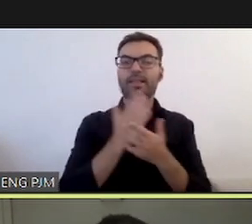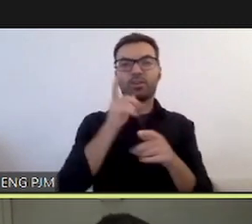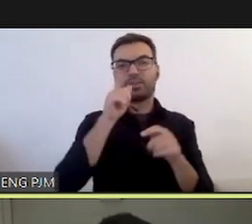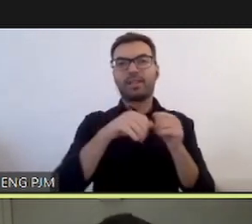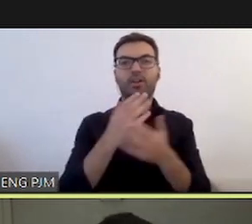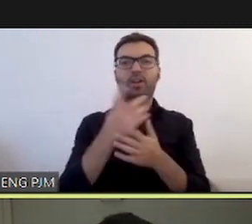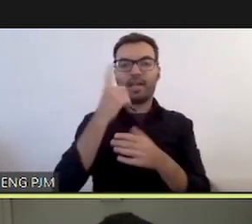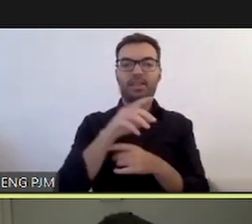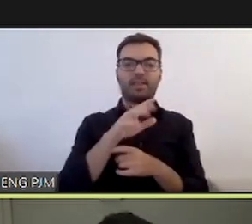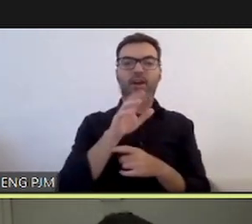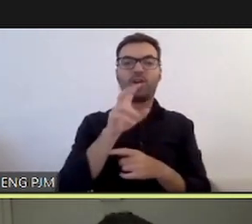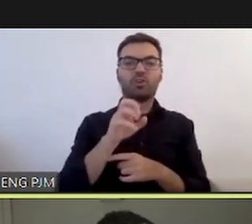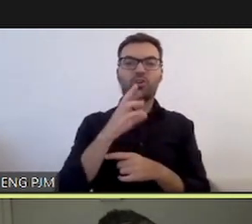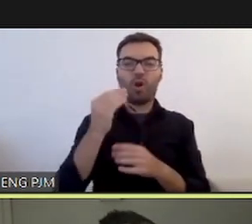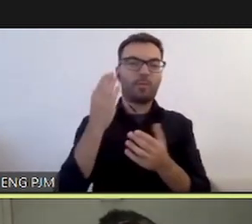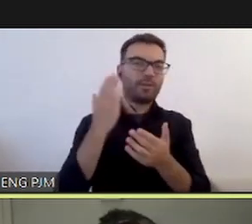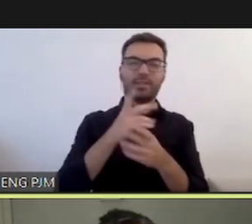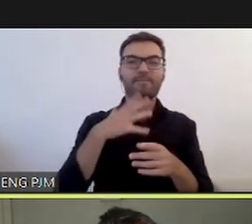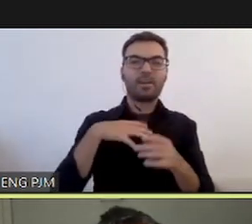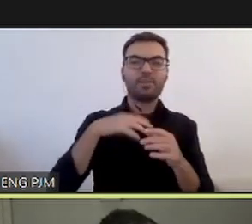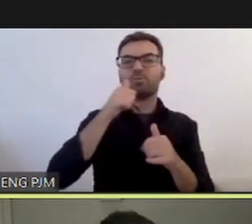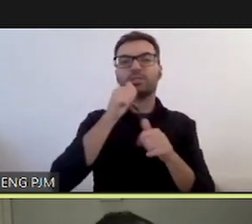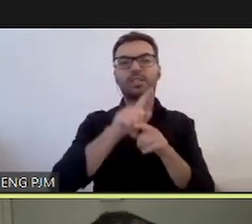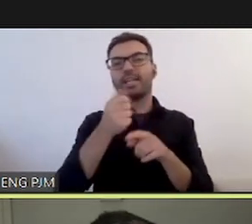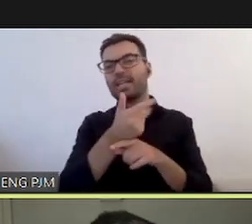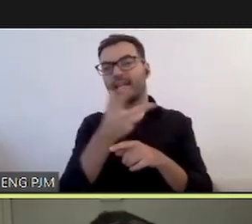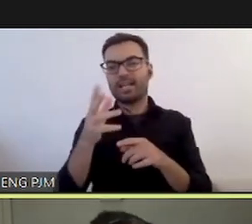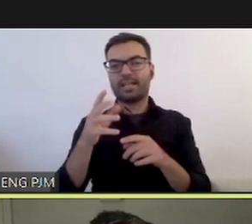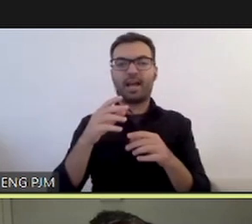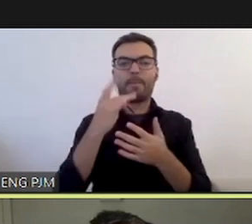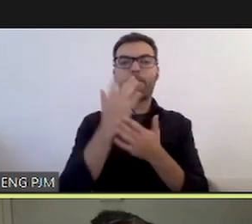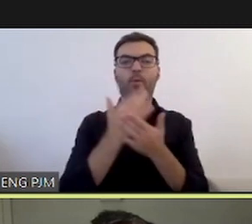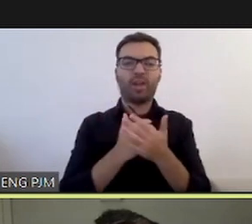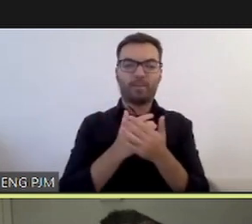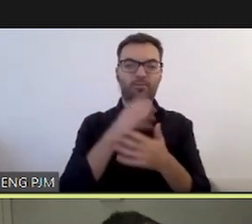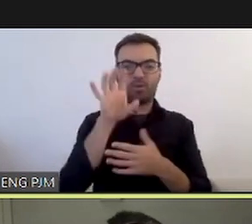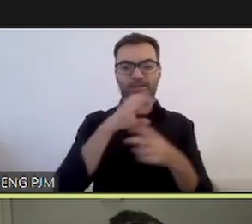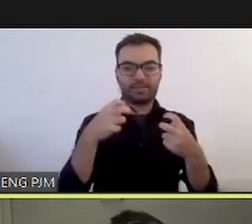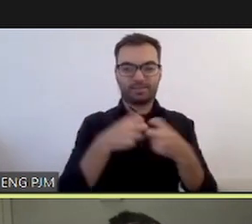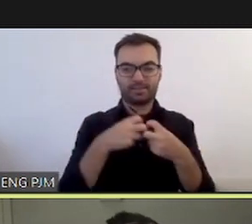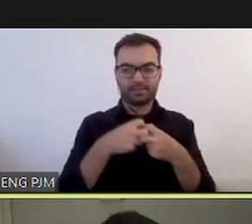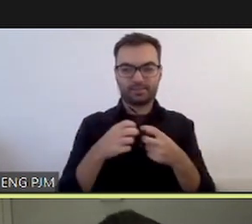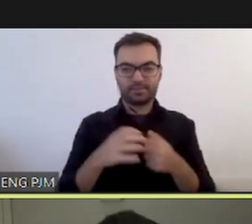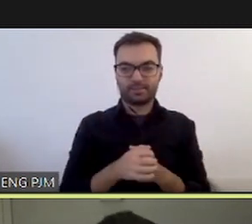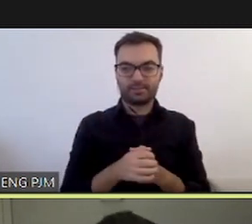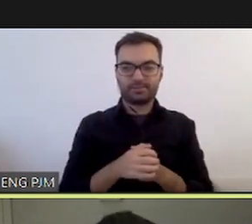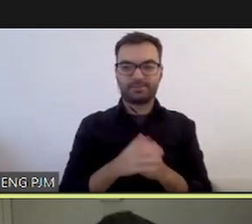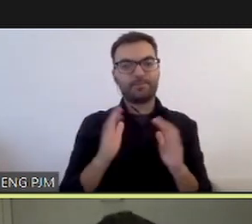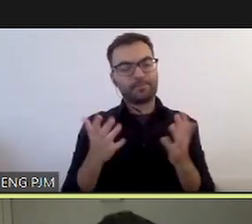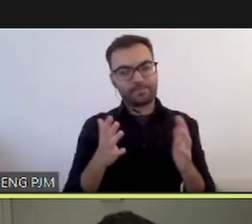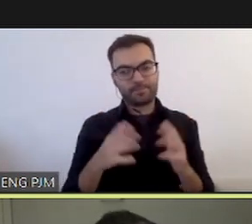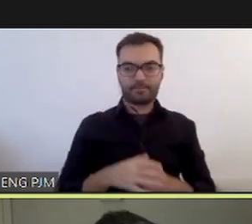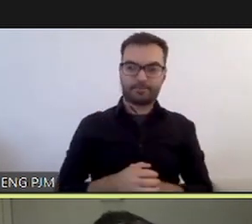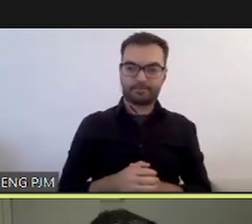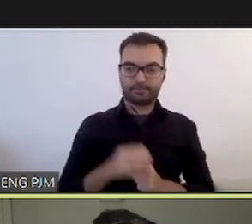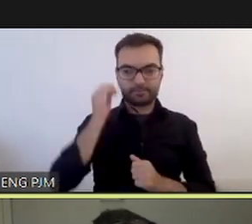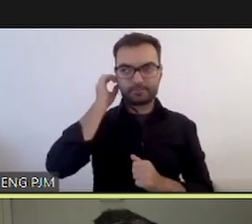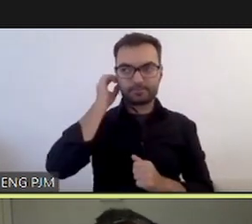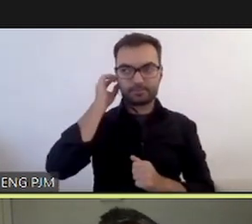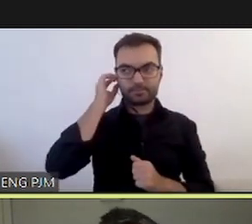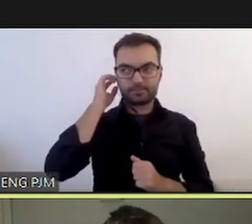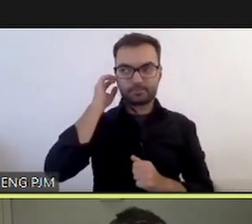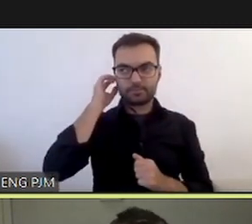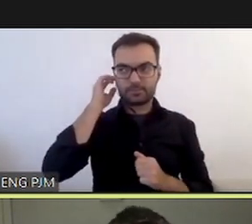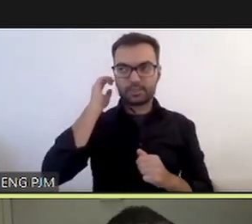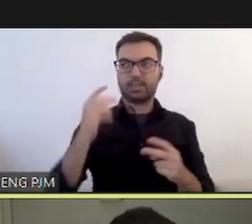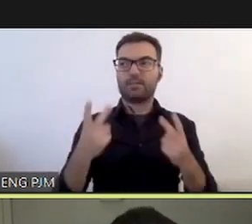bit fluffy. So it might not give you the result that you're looking for. So it's very important.